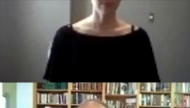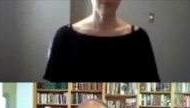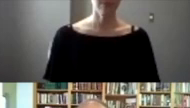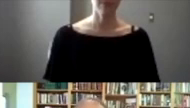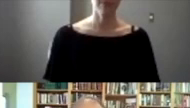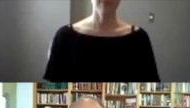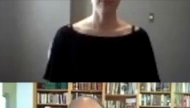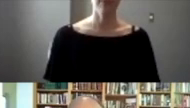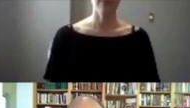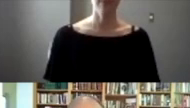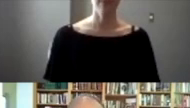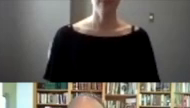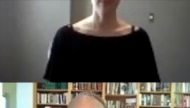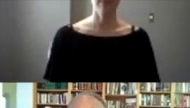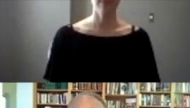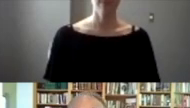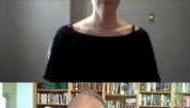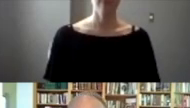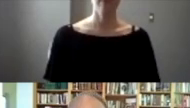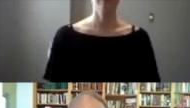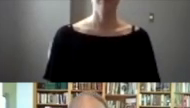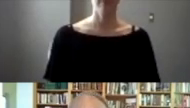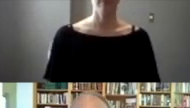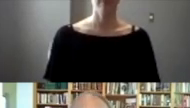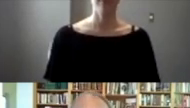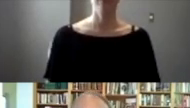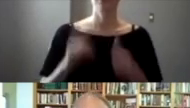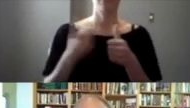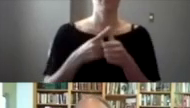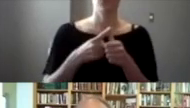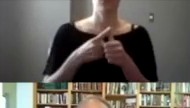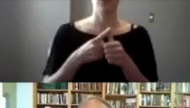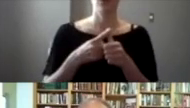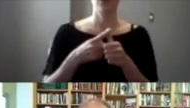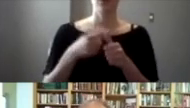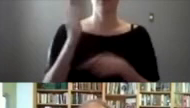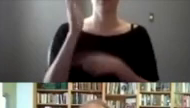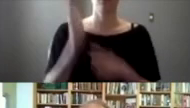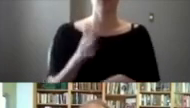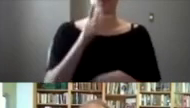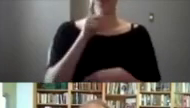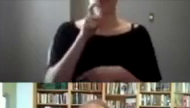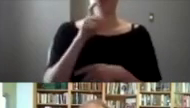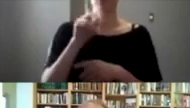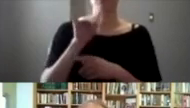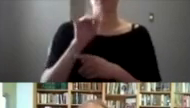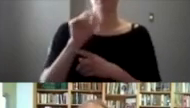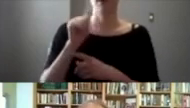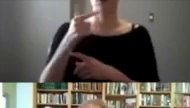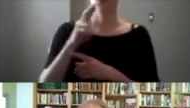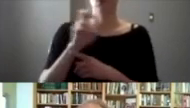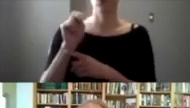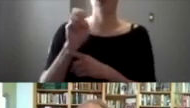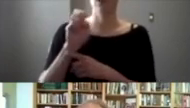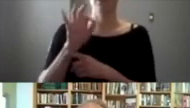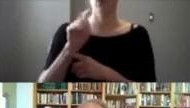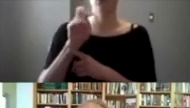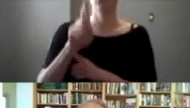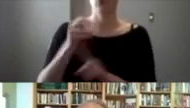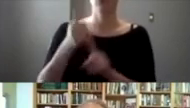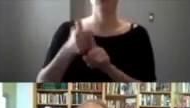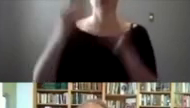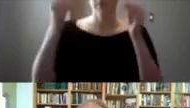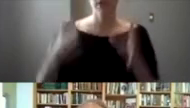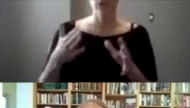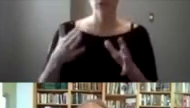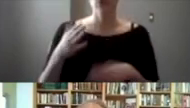Okay. So our first panelist will be Diana Green Foster. She is a professor